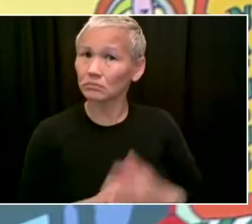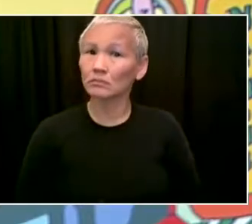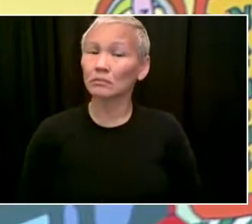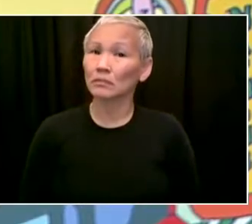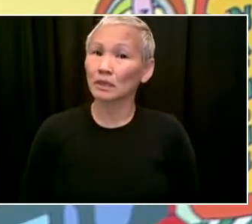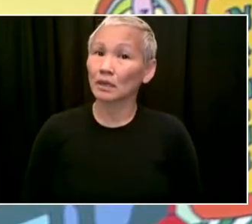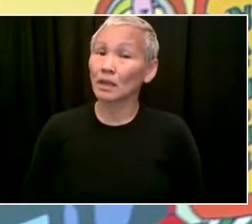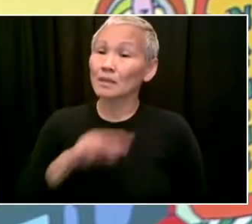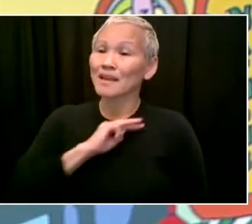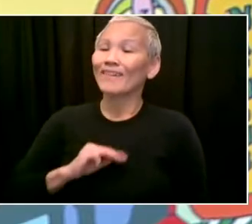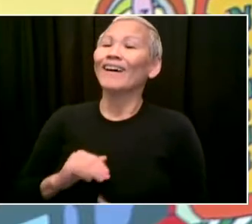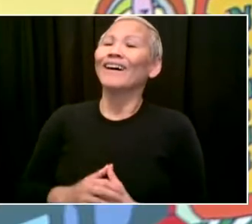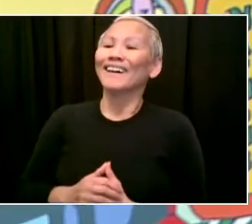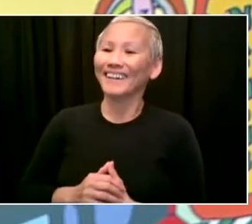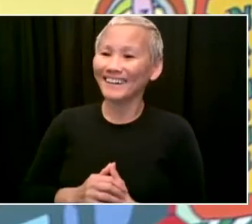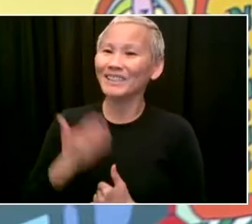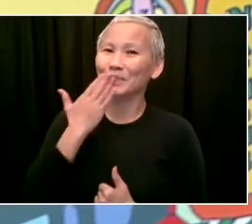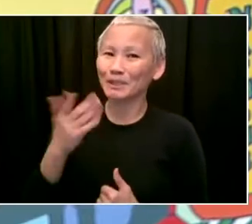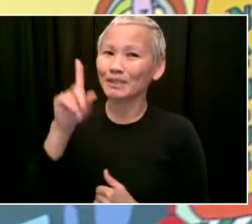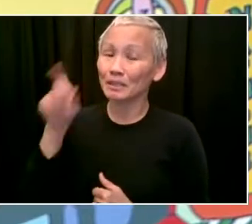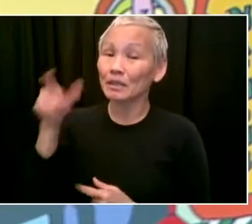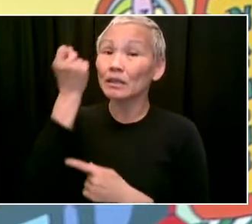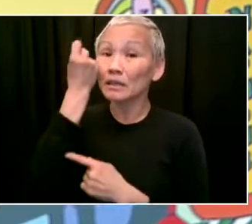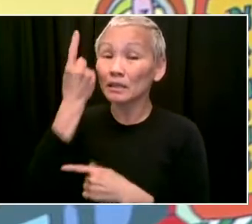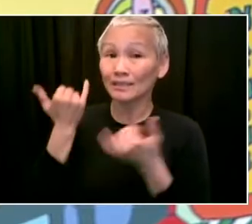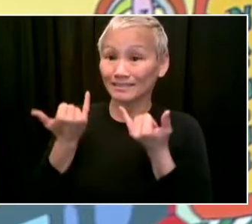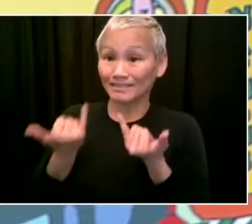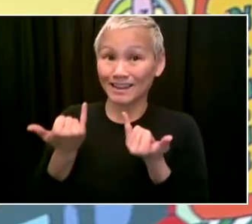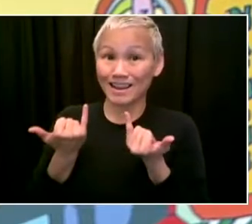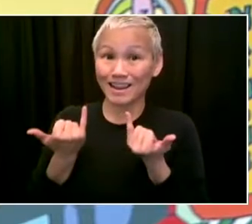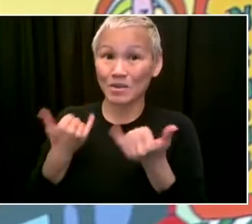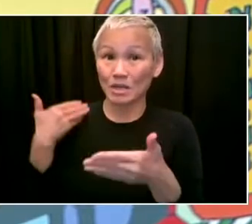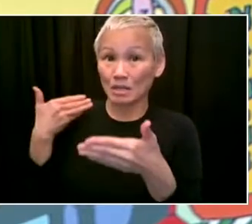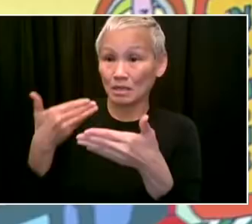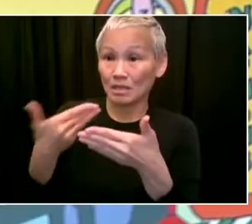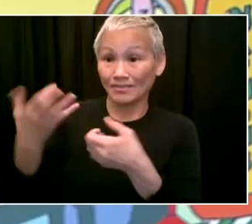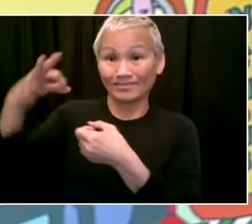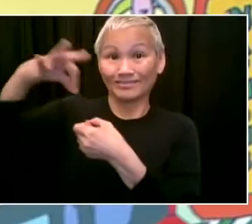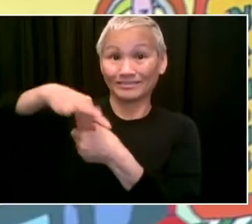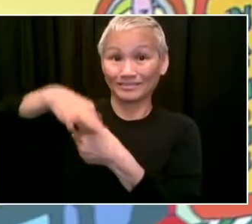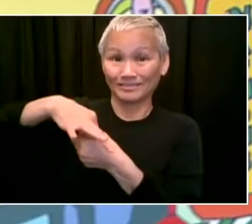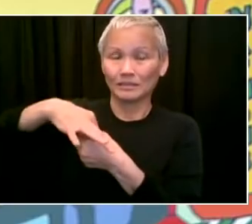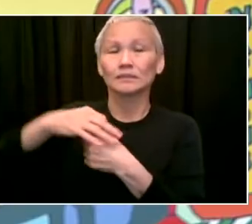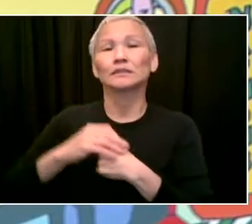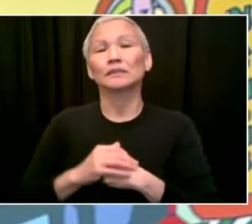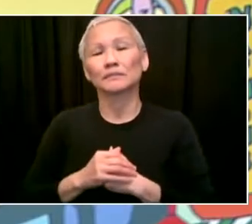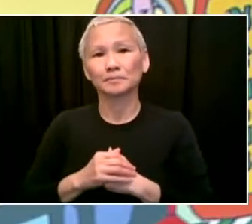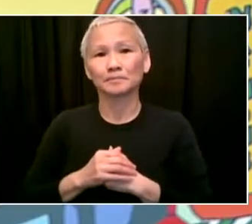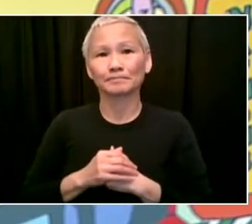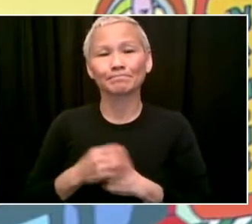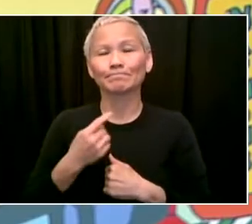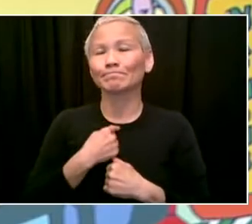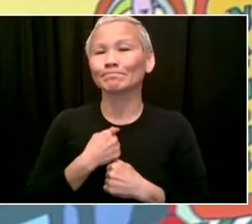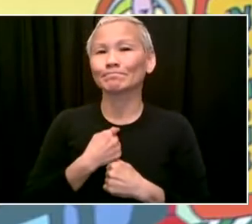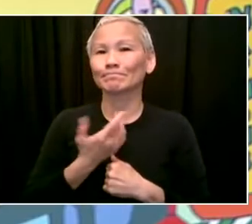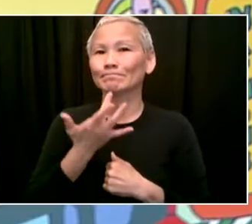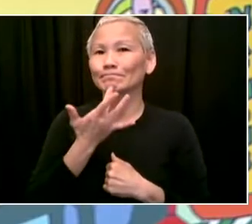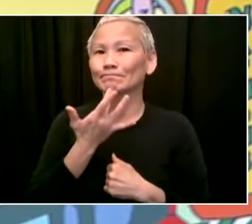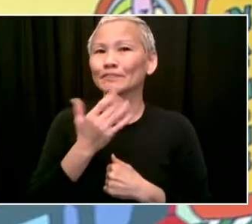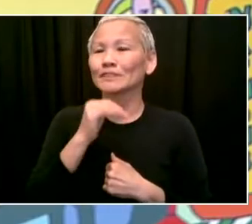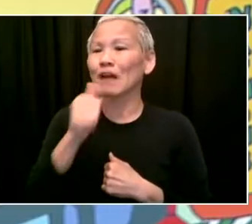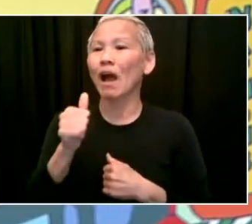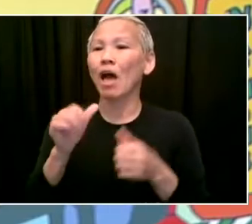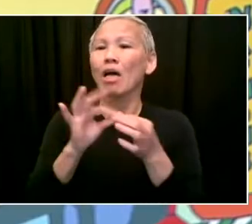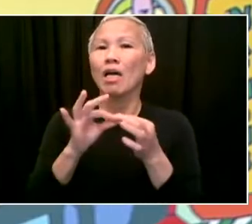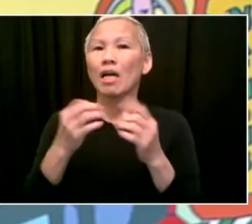we're now getting close to the election, I'm not going to just offer stray observations about each candidate. If